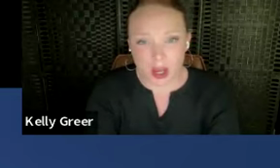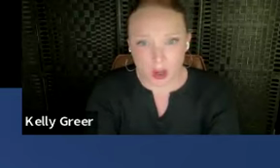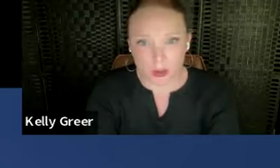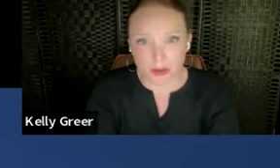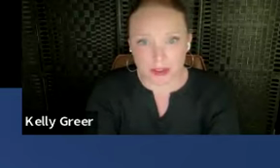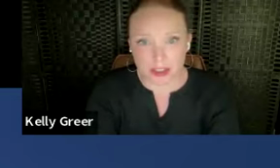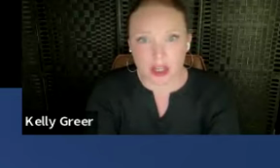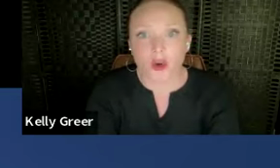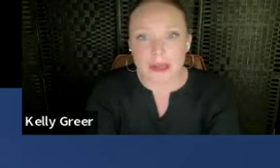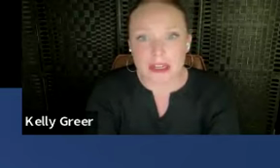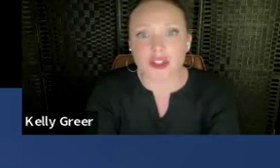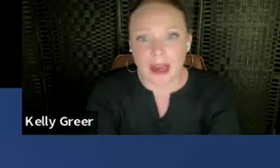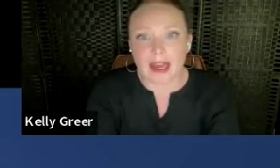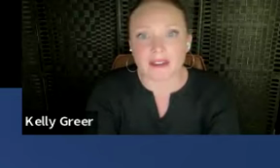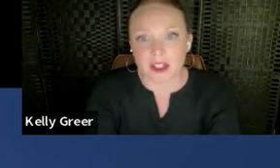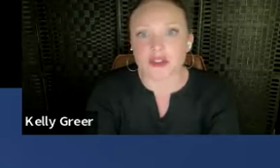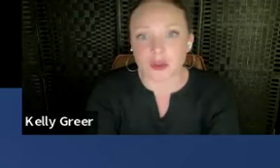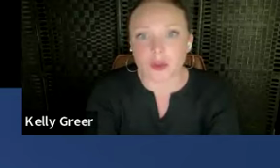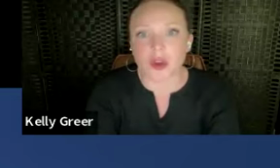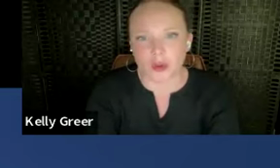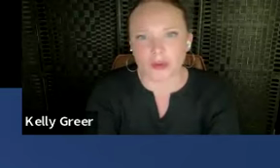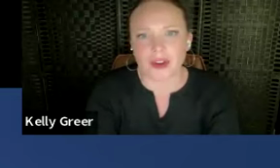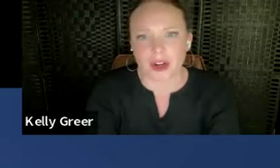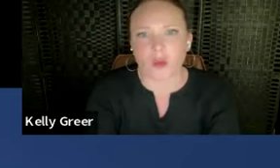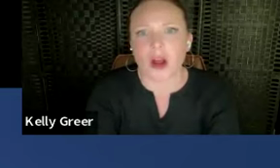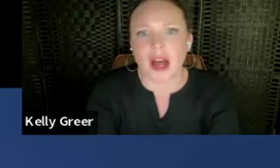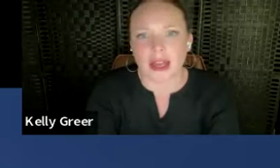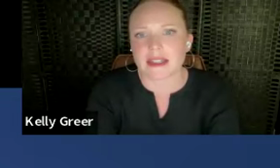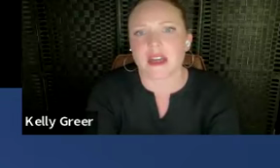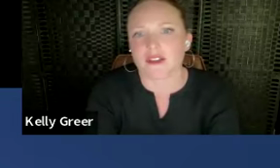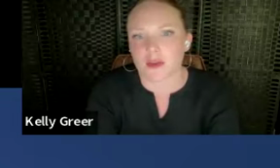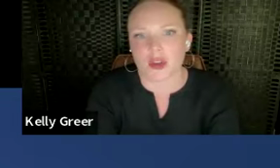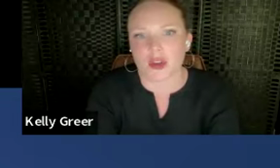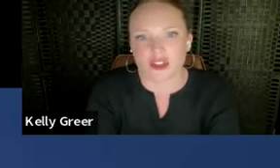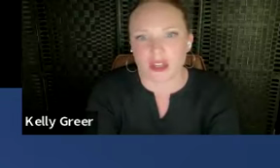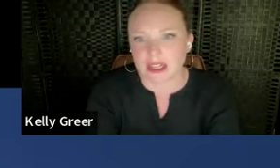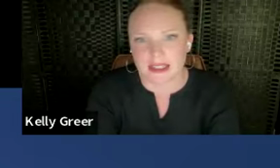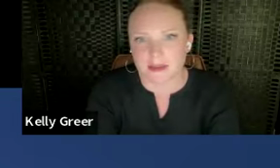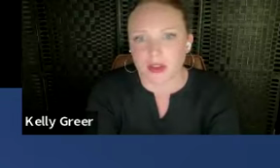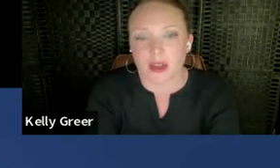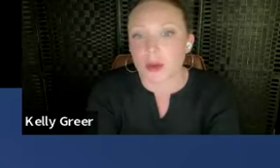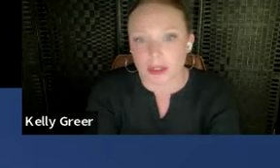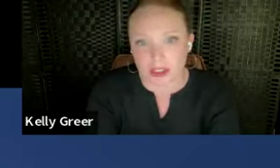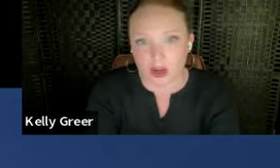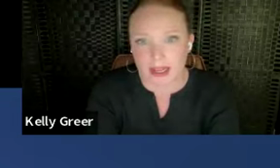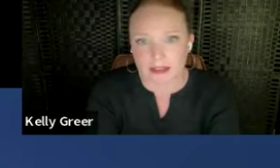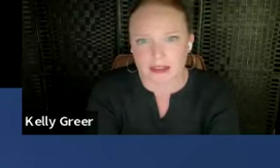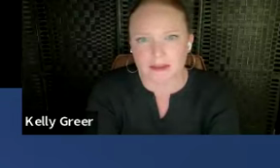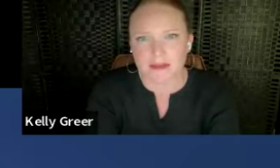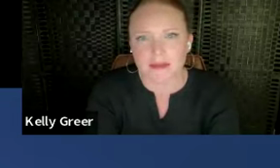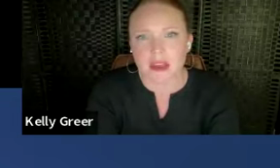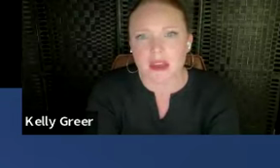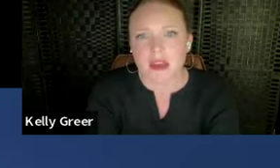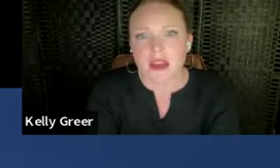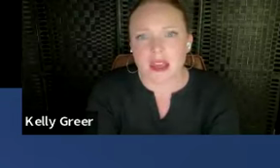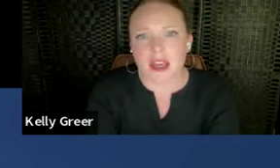that we host, we do have control over what kind of communication accessibility we want to